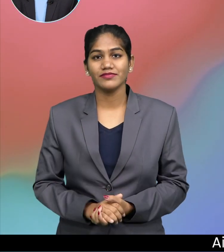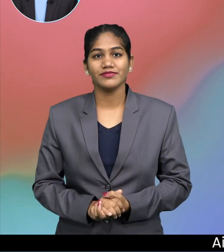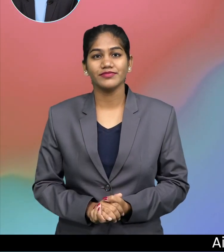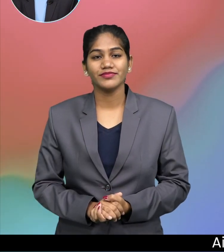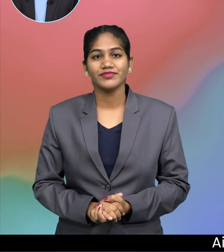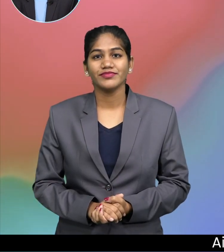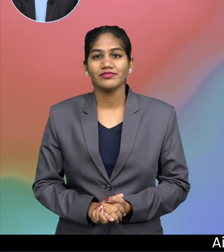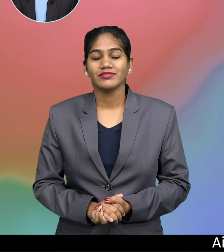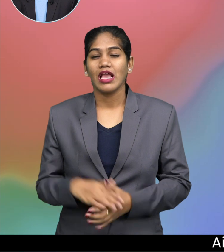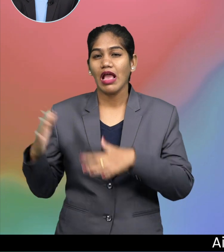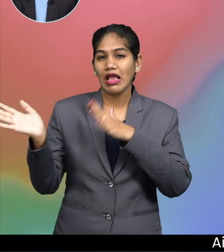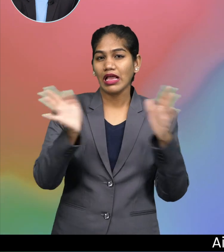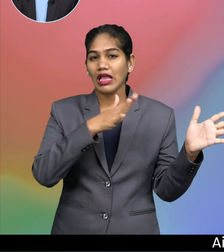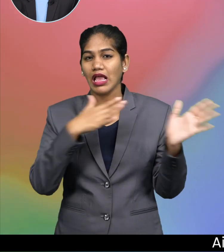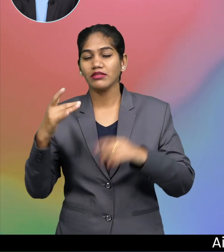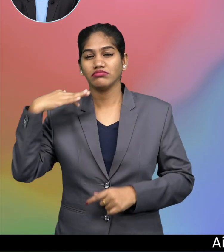air pollution,